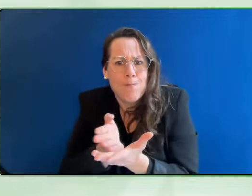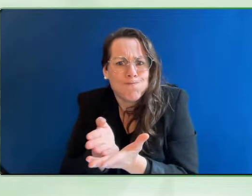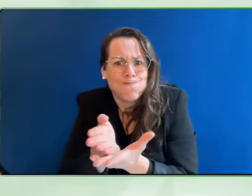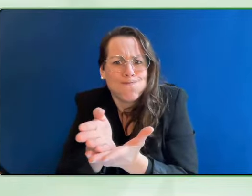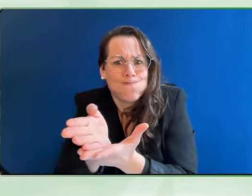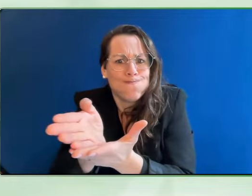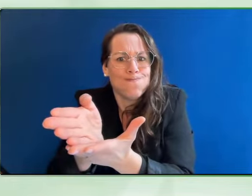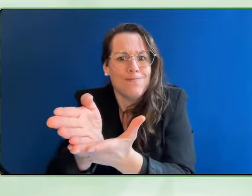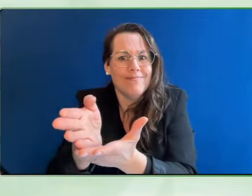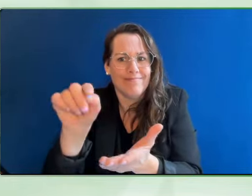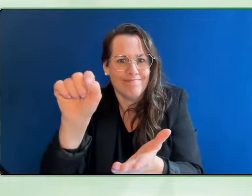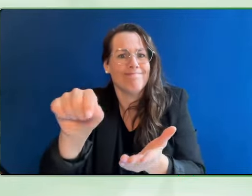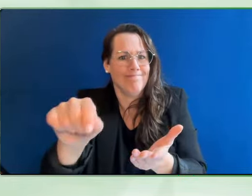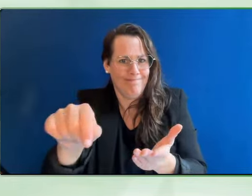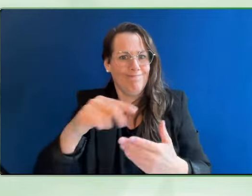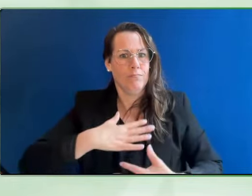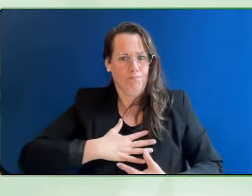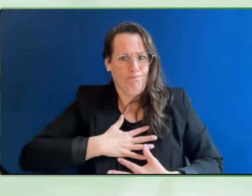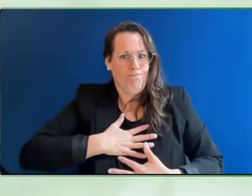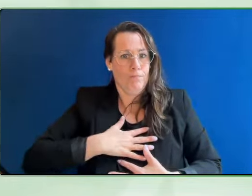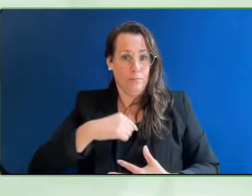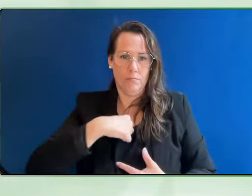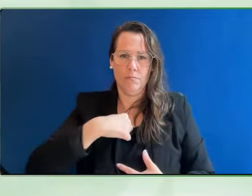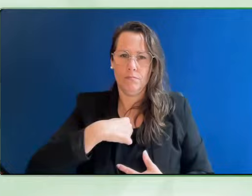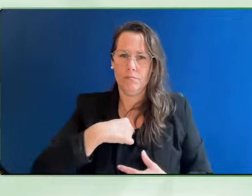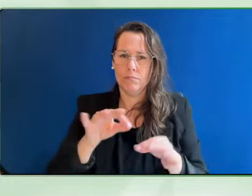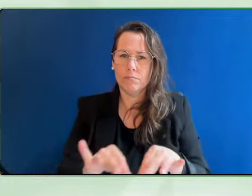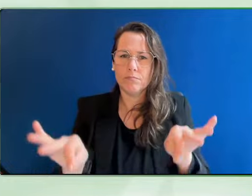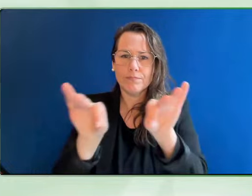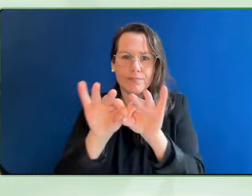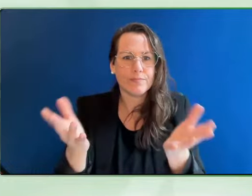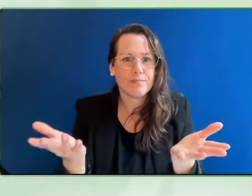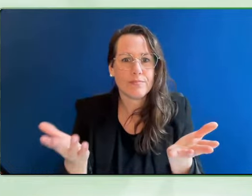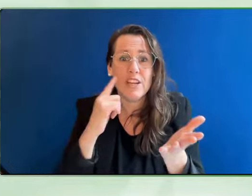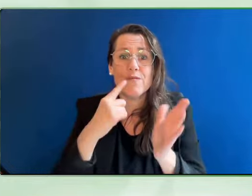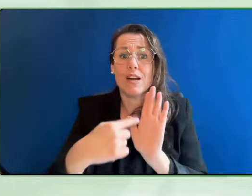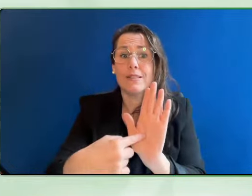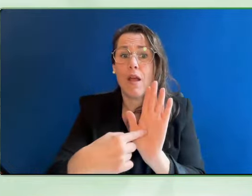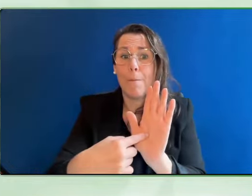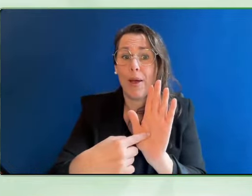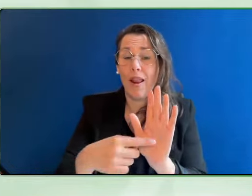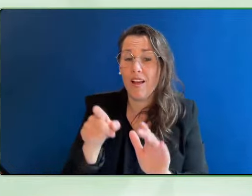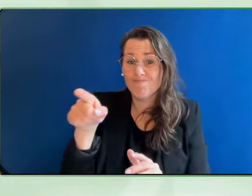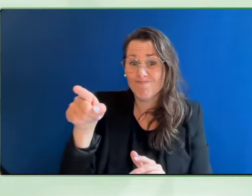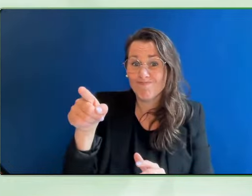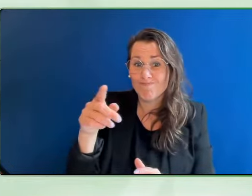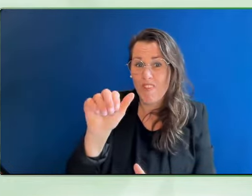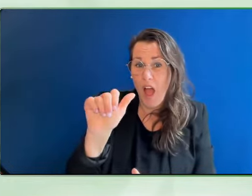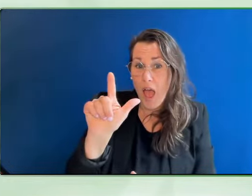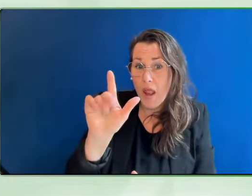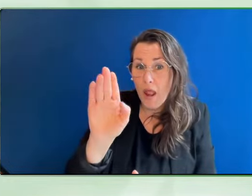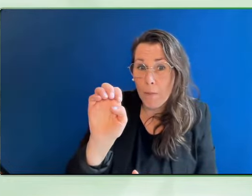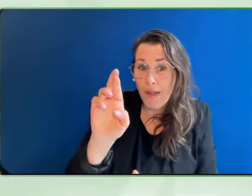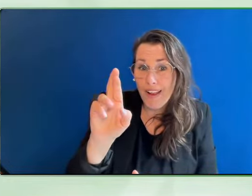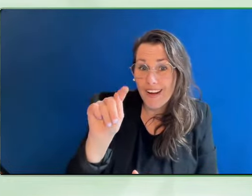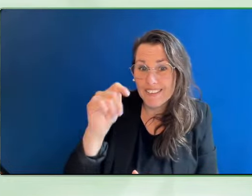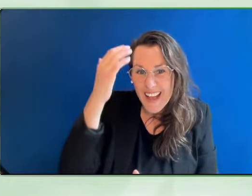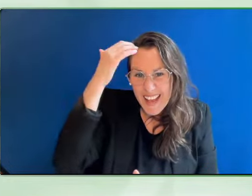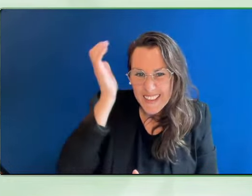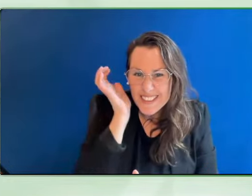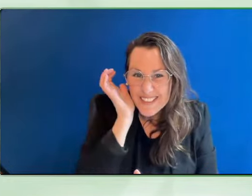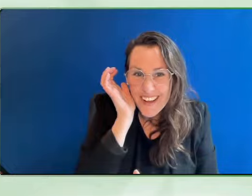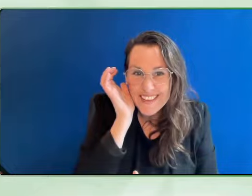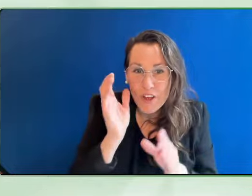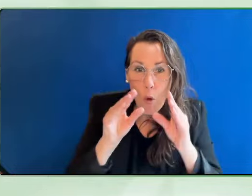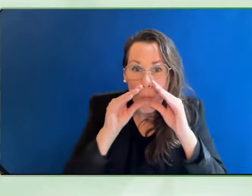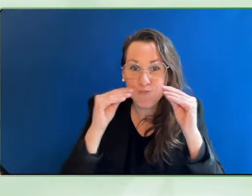think whether someone is an artist, like choosing this as a profession or doing something else, but dealing